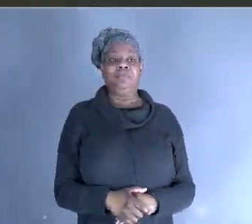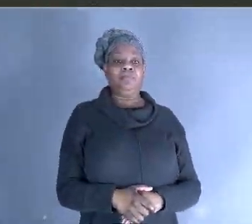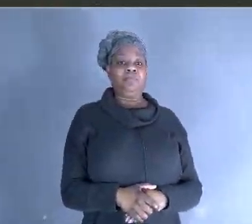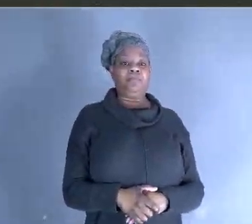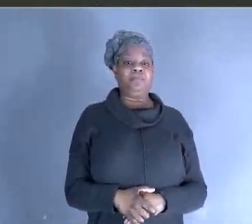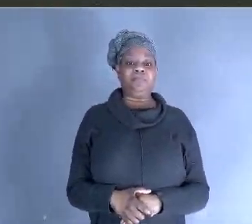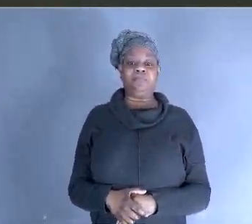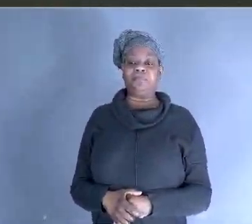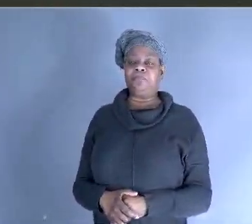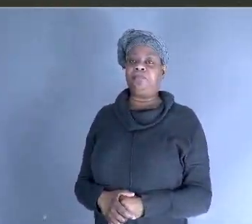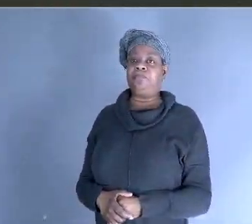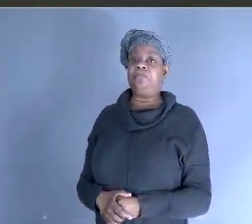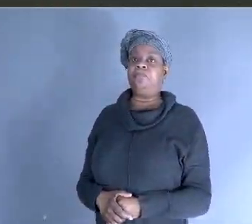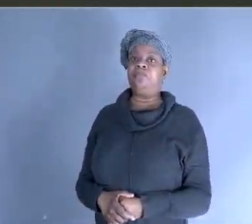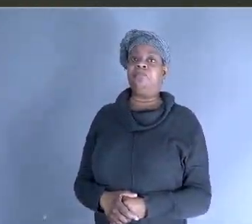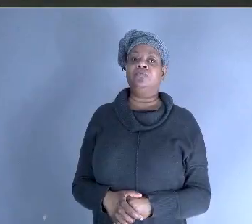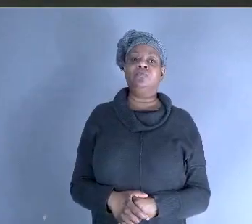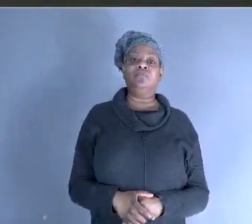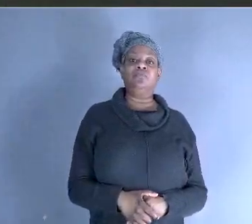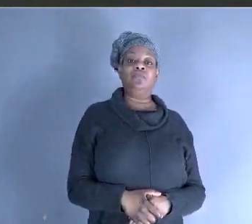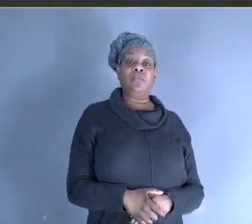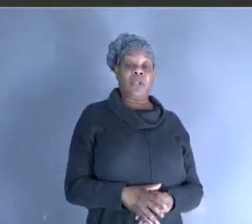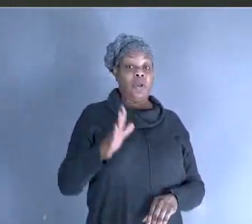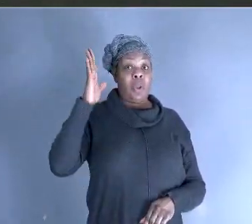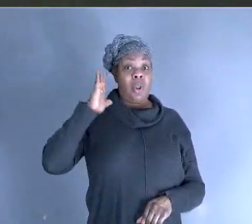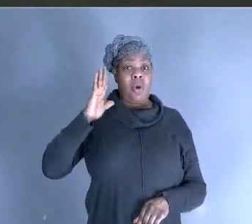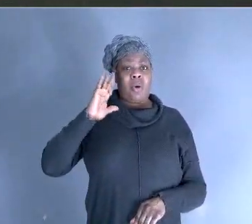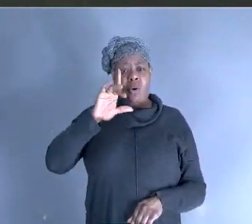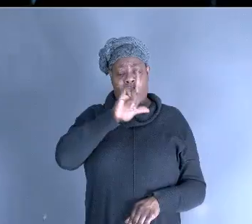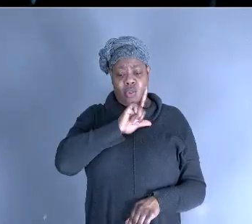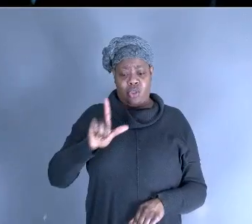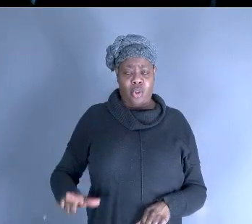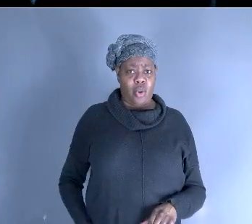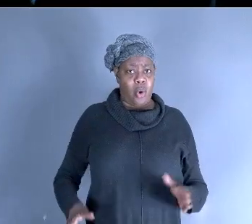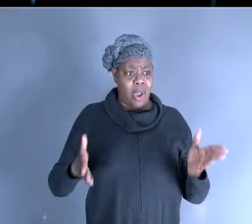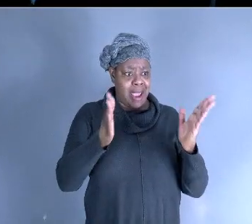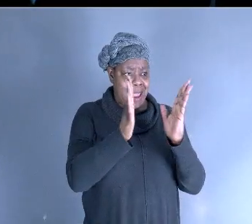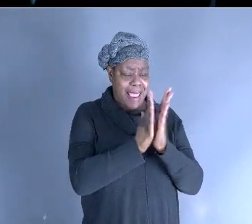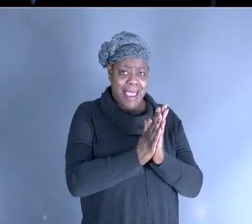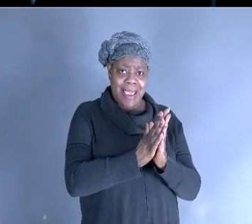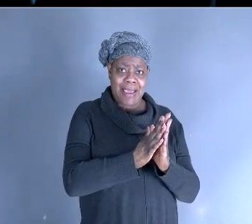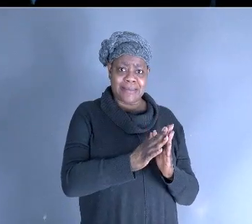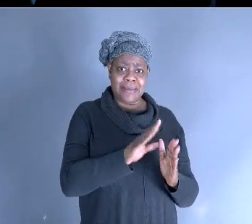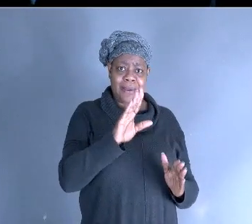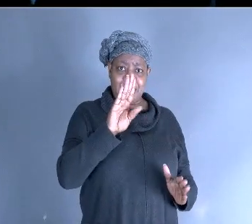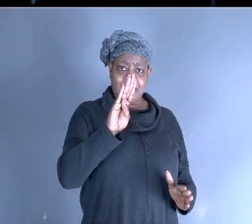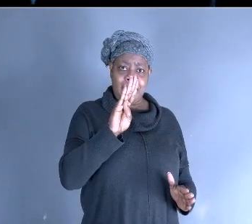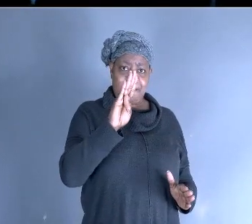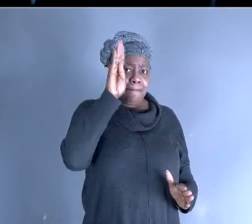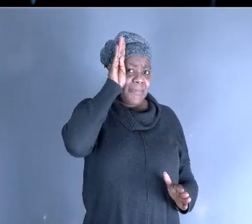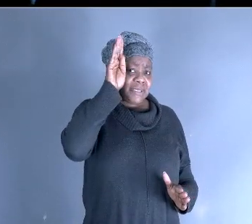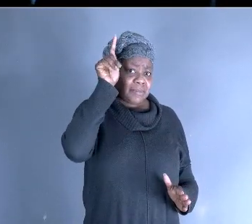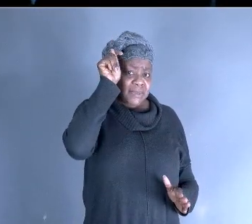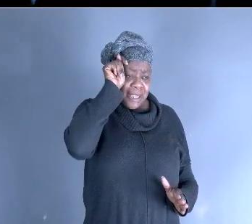because the Lord asked our founder a question years ago what's the proof that the church is alive